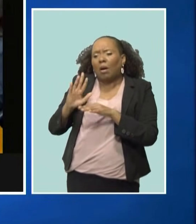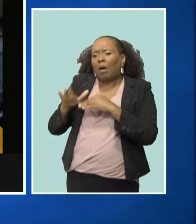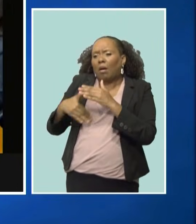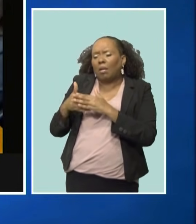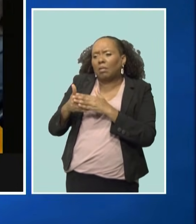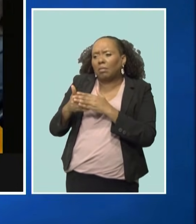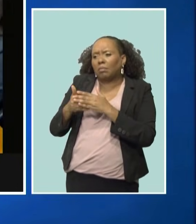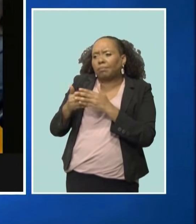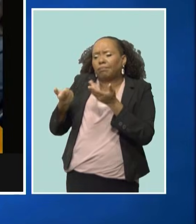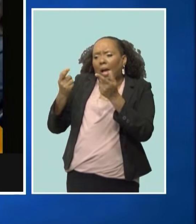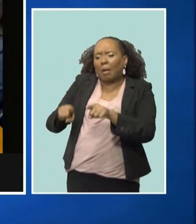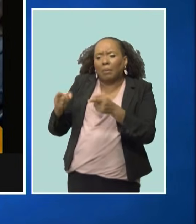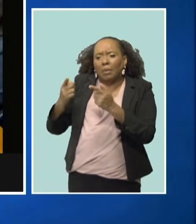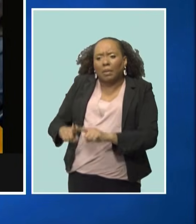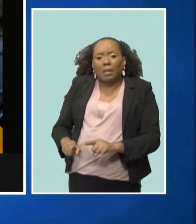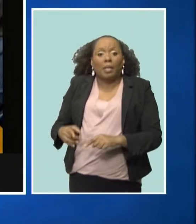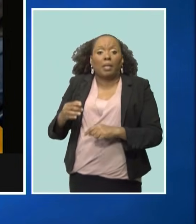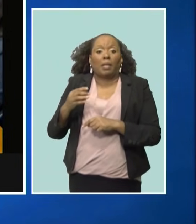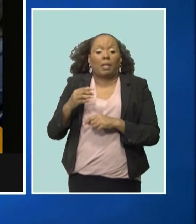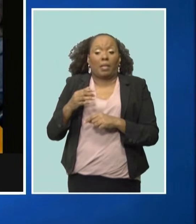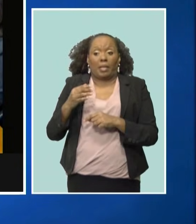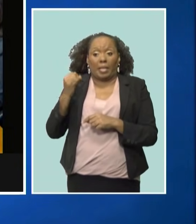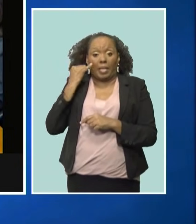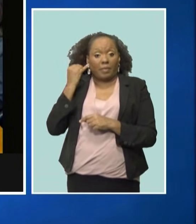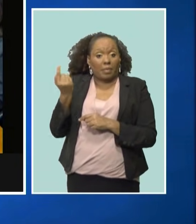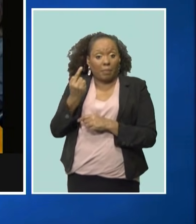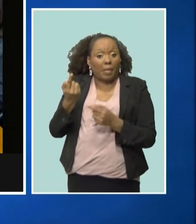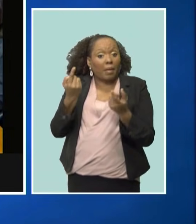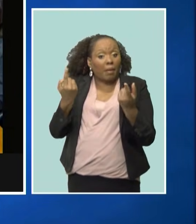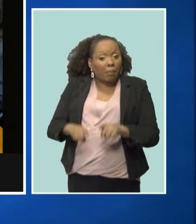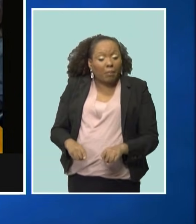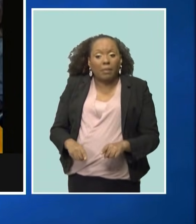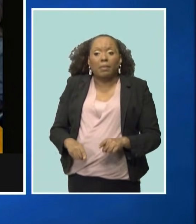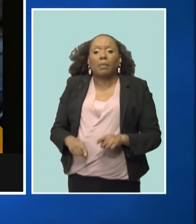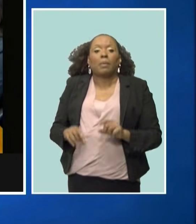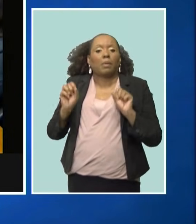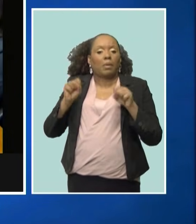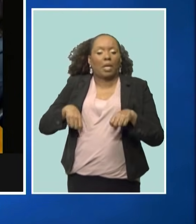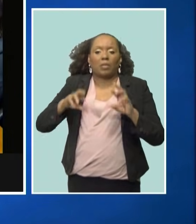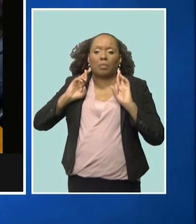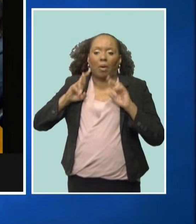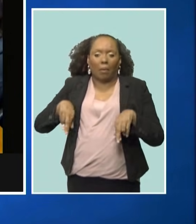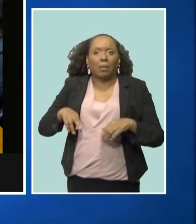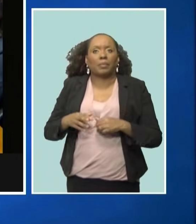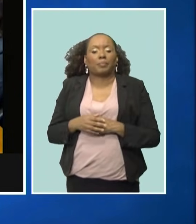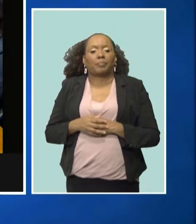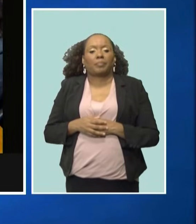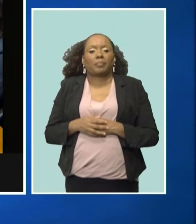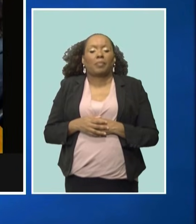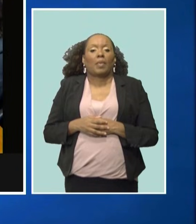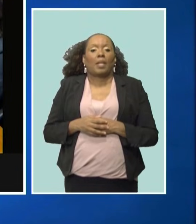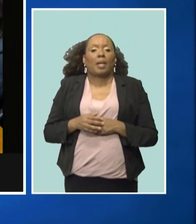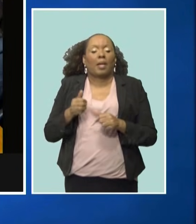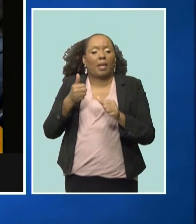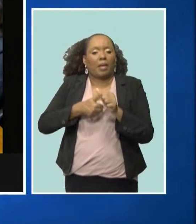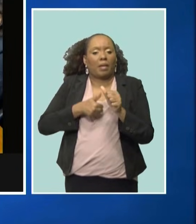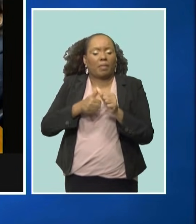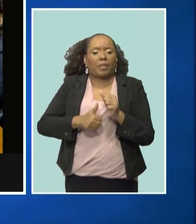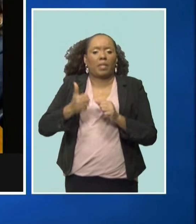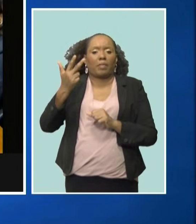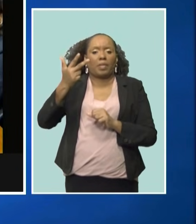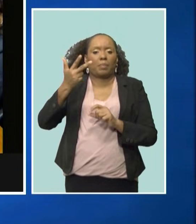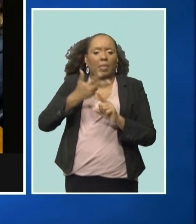swiftly to emerging threats. Furthermore, the availability of analytical reports every 3 months will provide